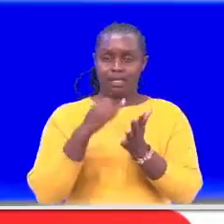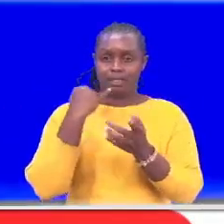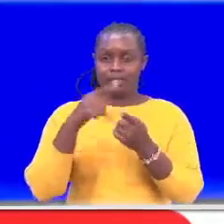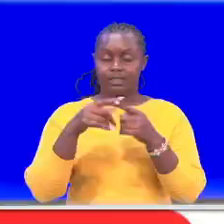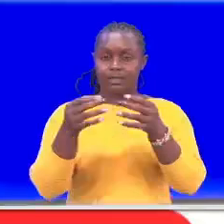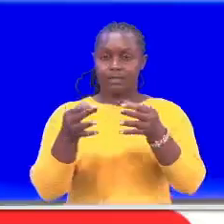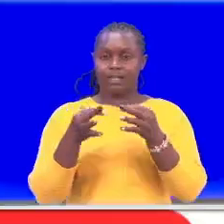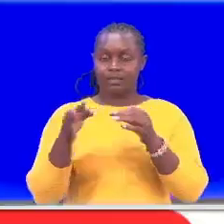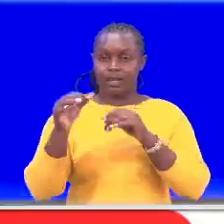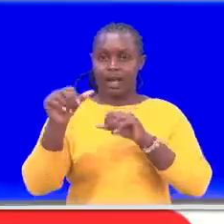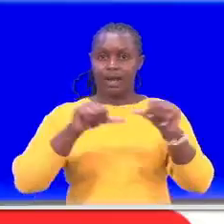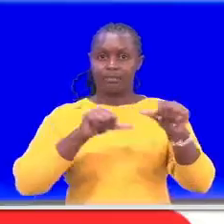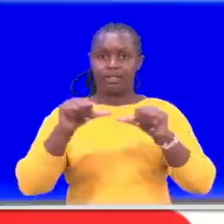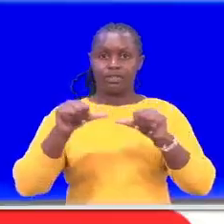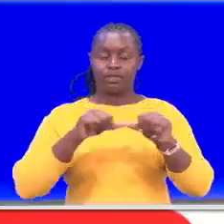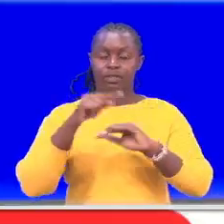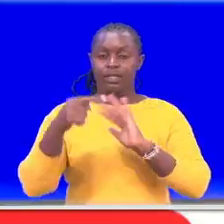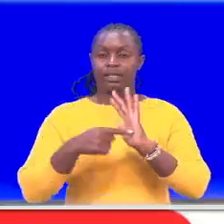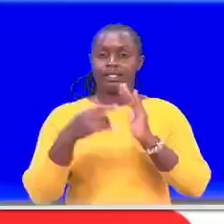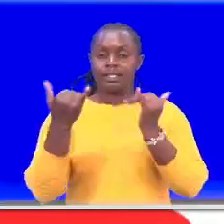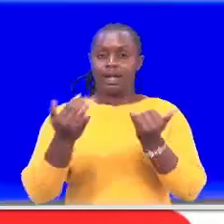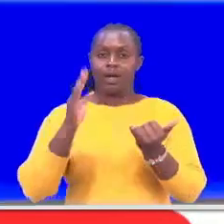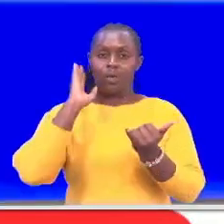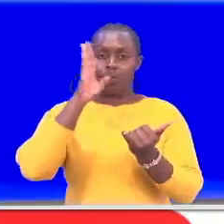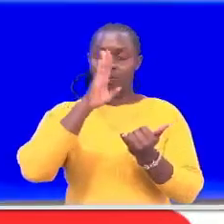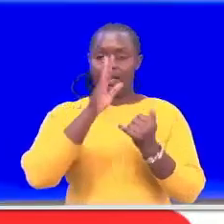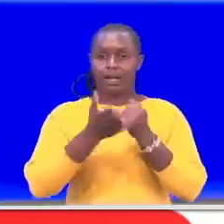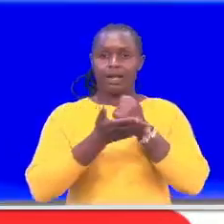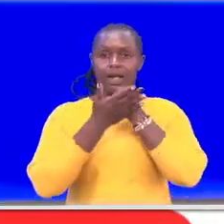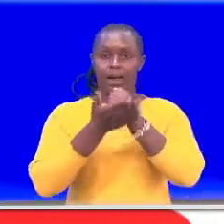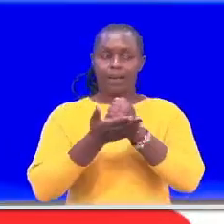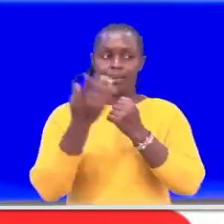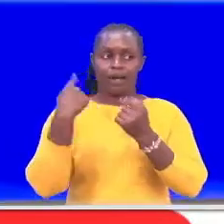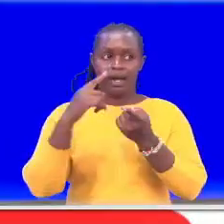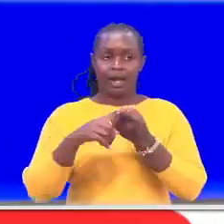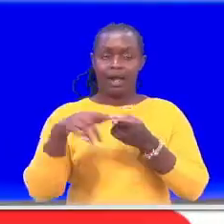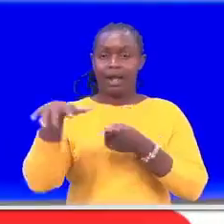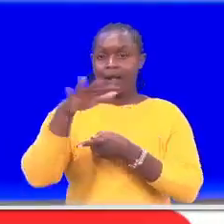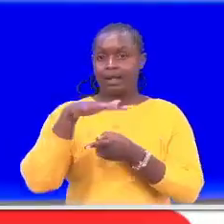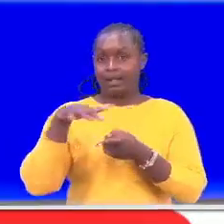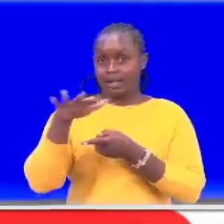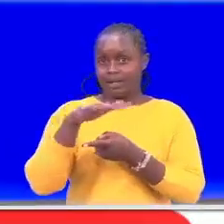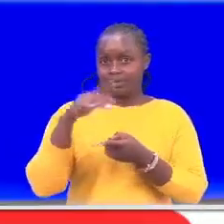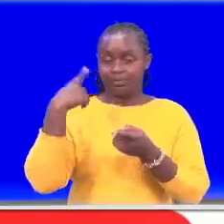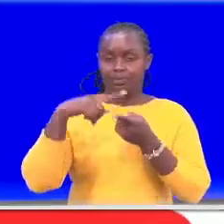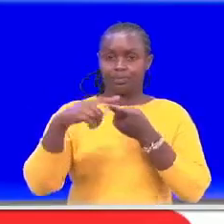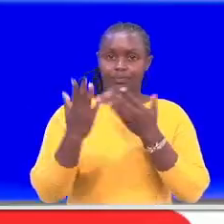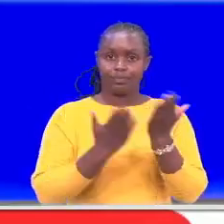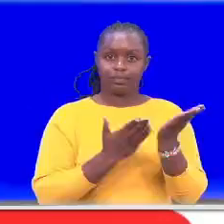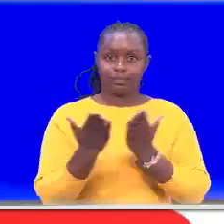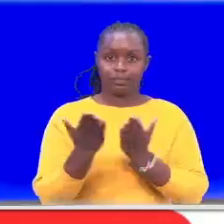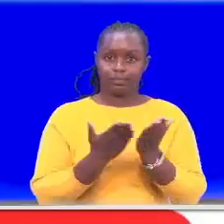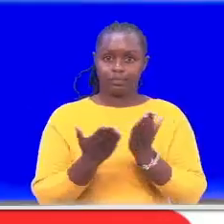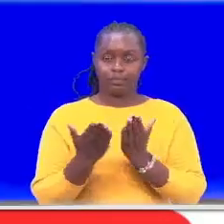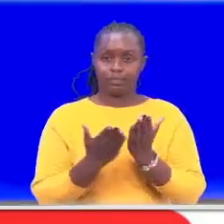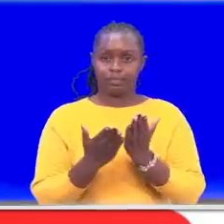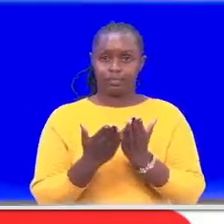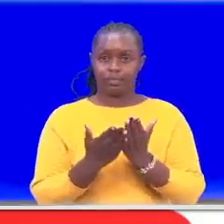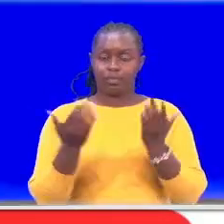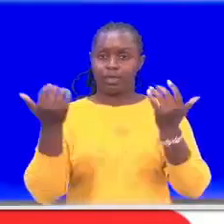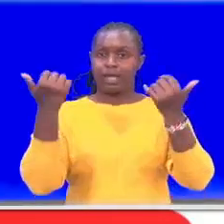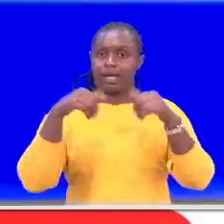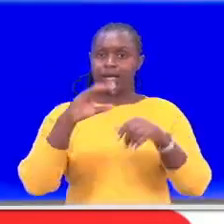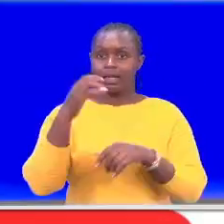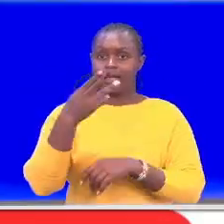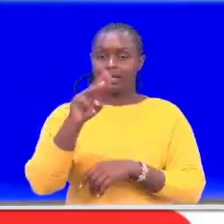administration. So this is now being able to provide a plug and play service where any Chama